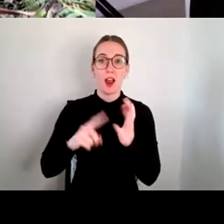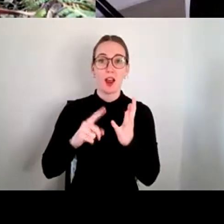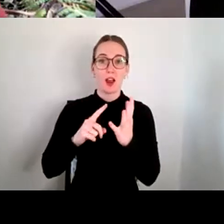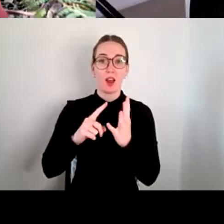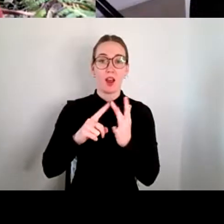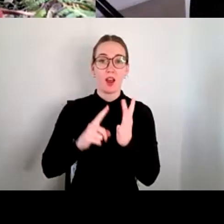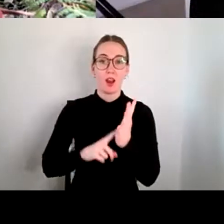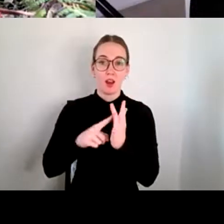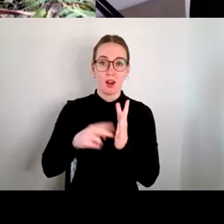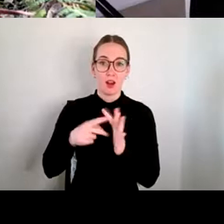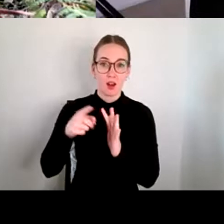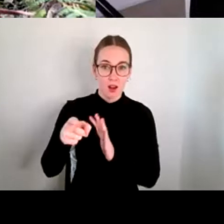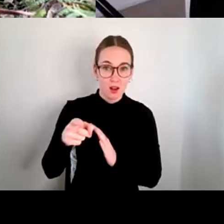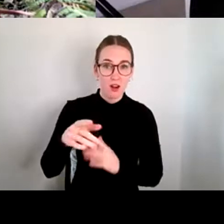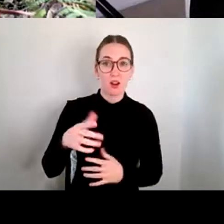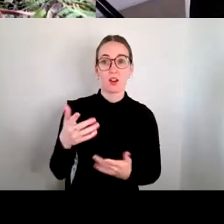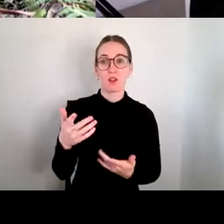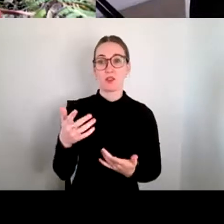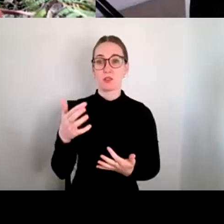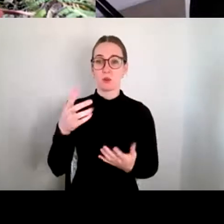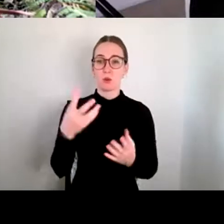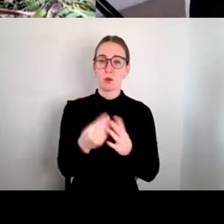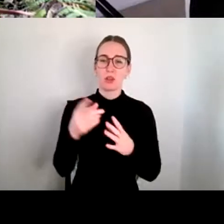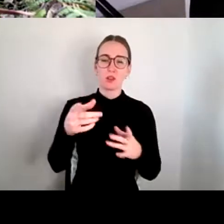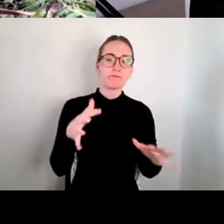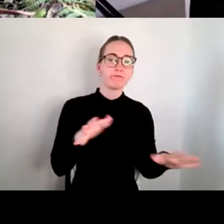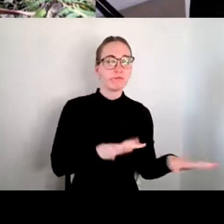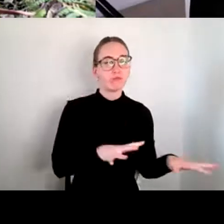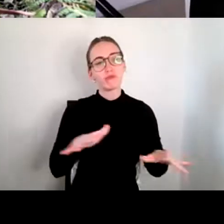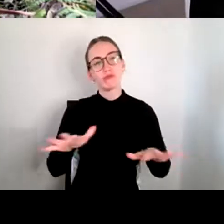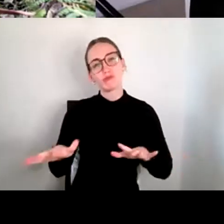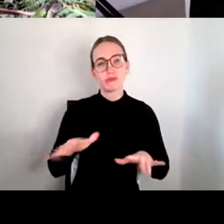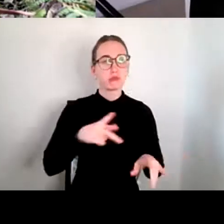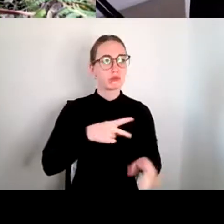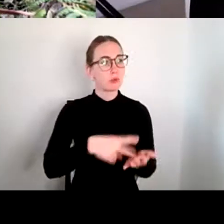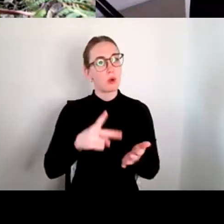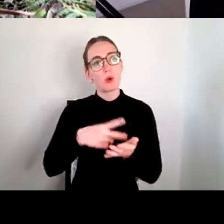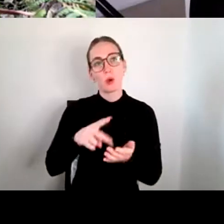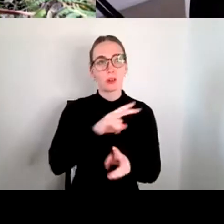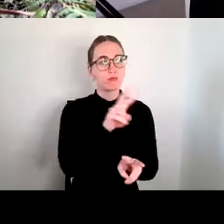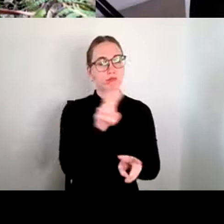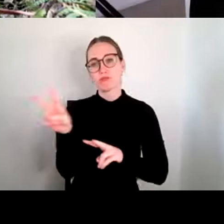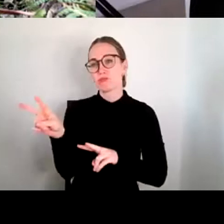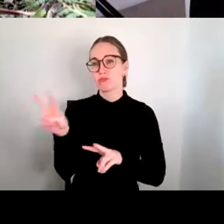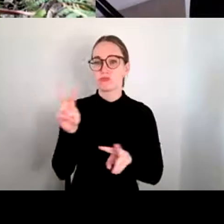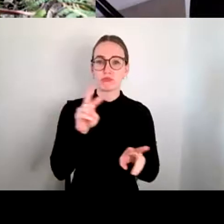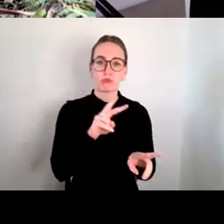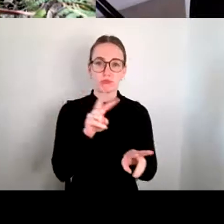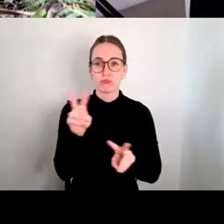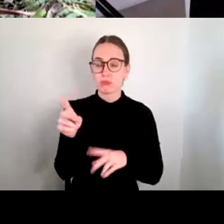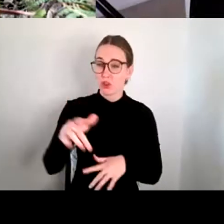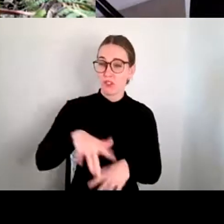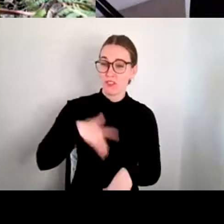you know, with this notion of wayfaring and walking, do you feel that slowness is a place that you are able